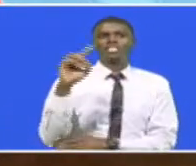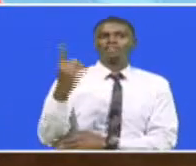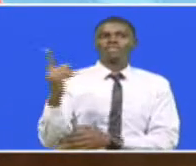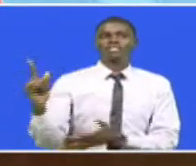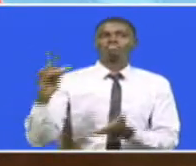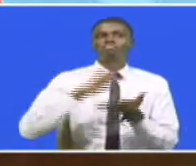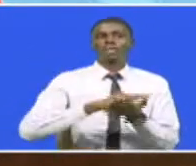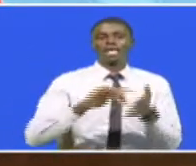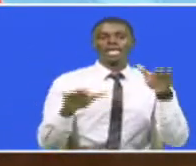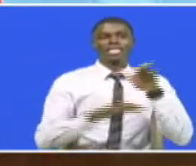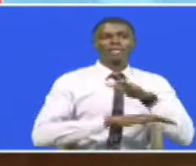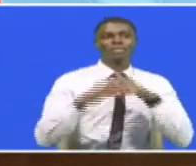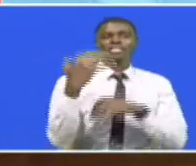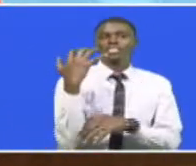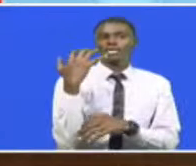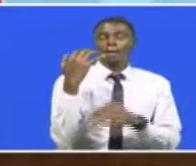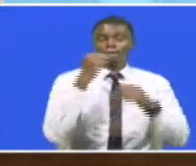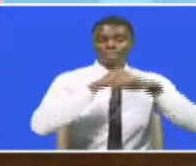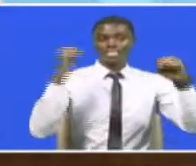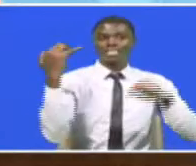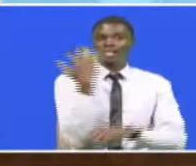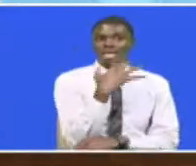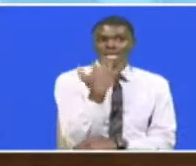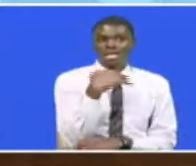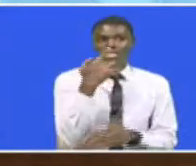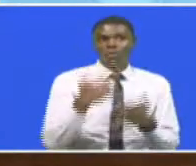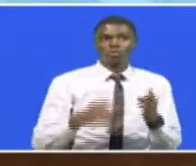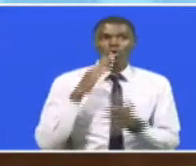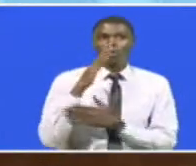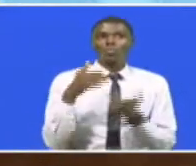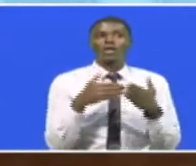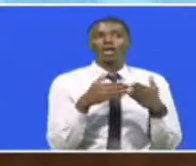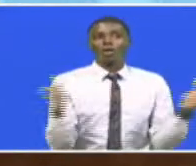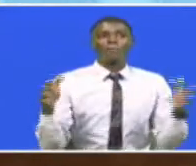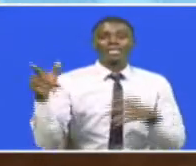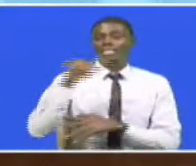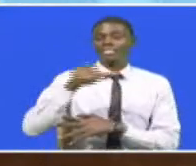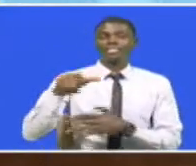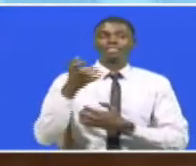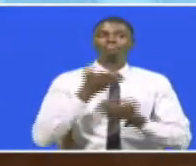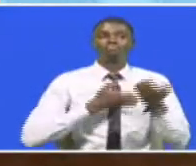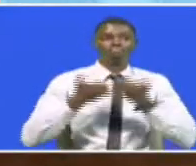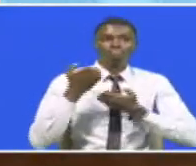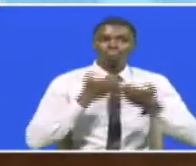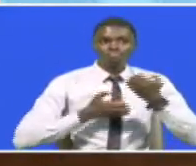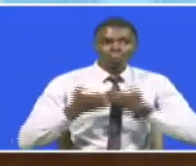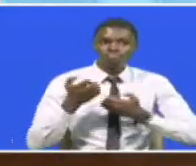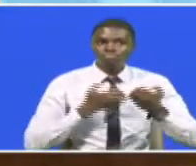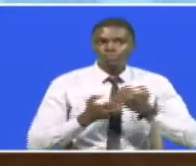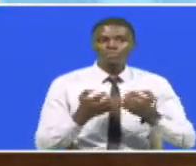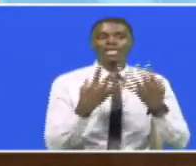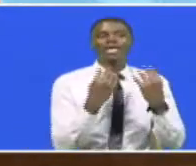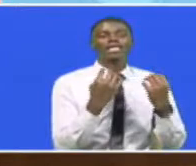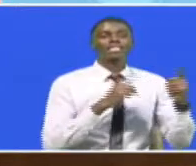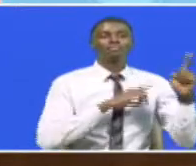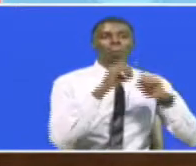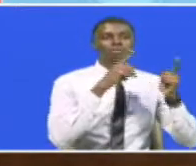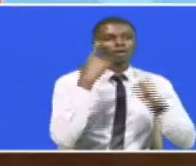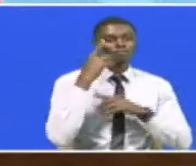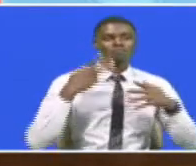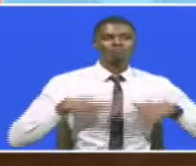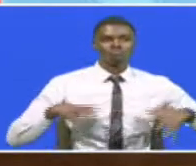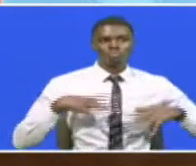flight, Deputy President Rigathi Gachagua said they will open up the region economically besides easing transport of